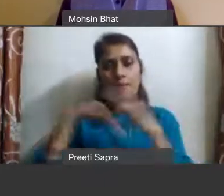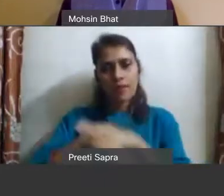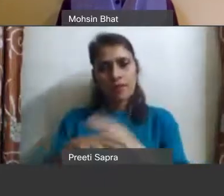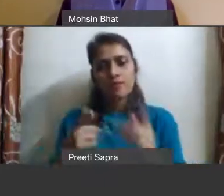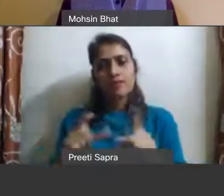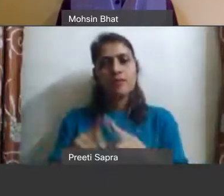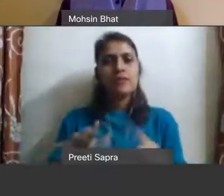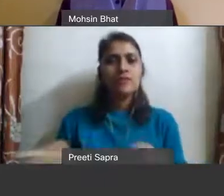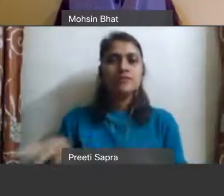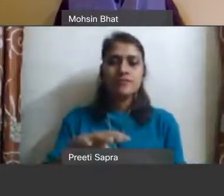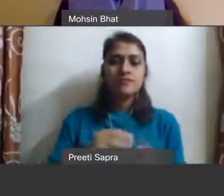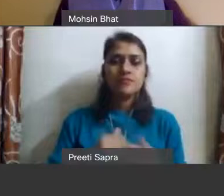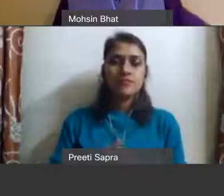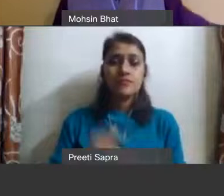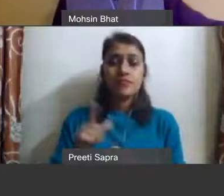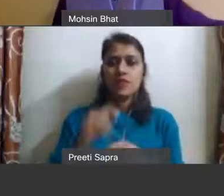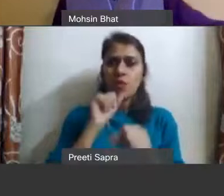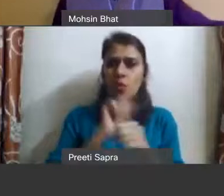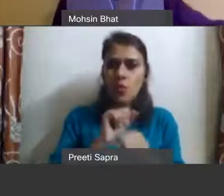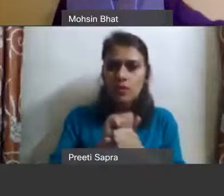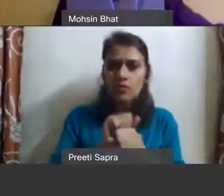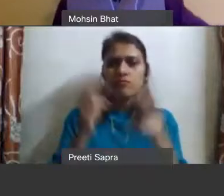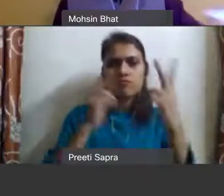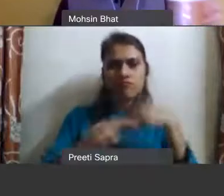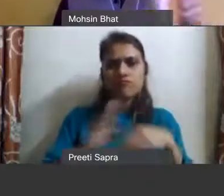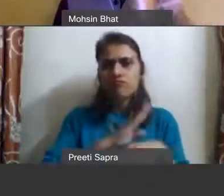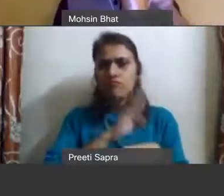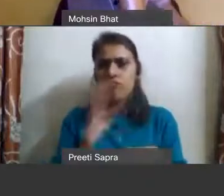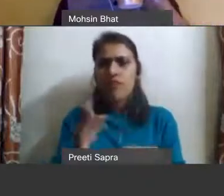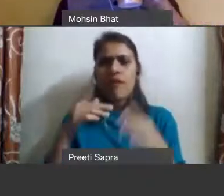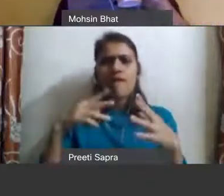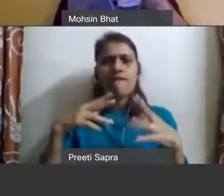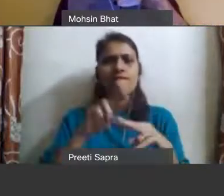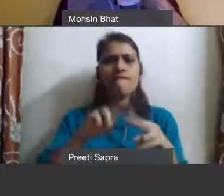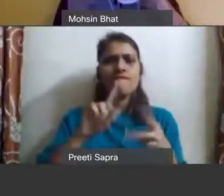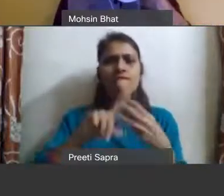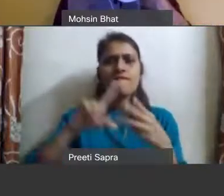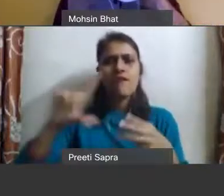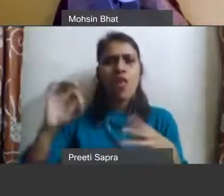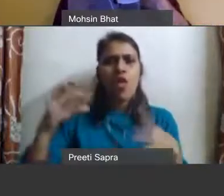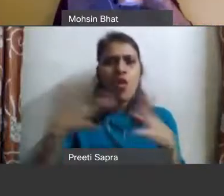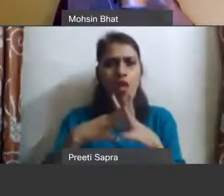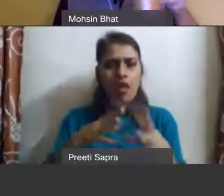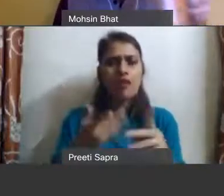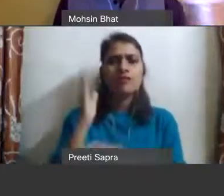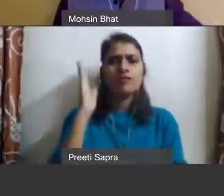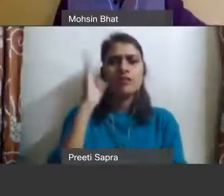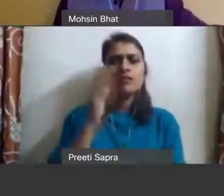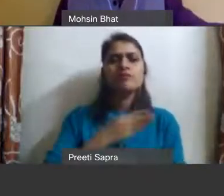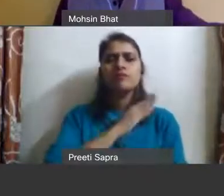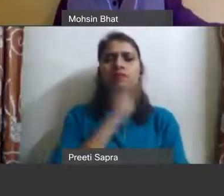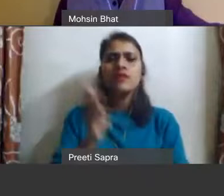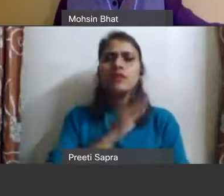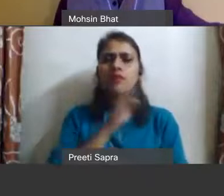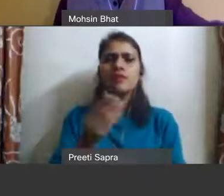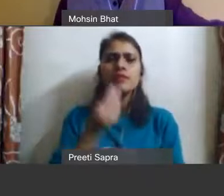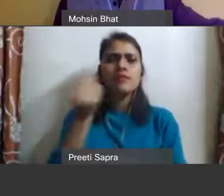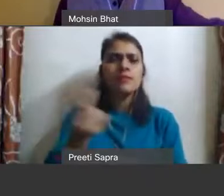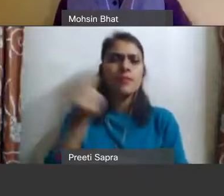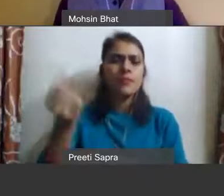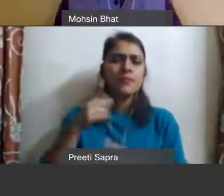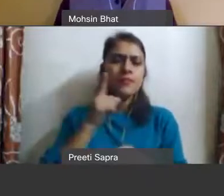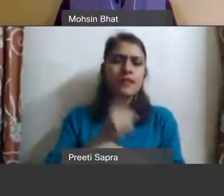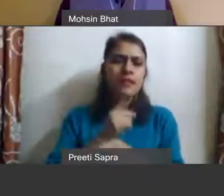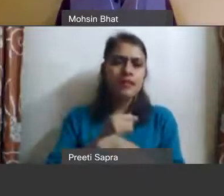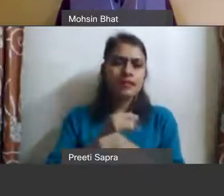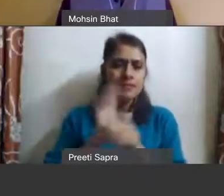Law and Policy Research. She's been a visiting fellow with Rutgers University and with the Melbourne Law School, and she'll soon be a research